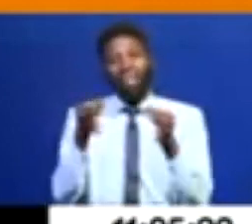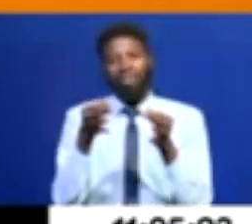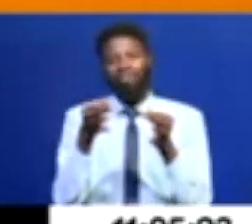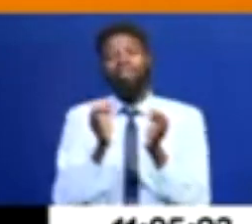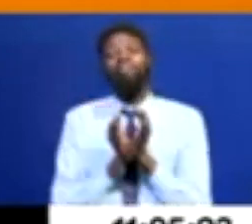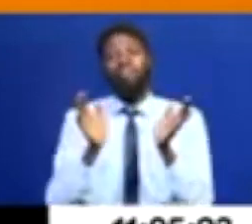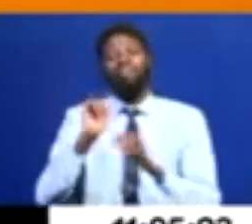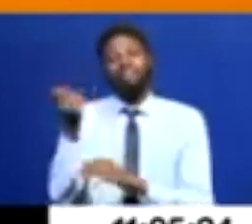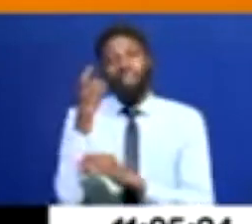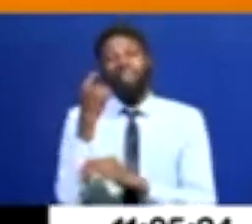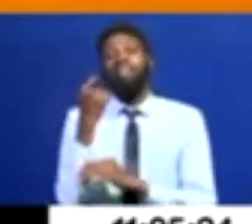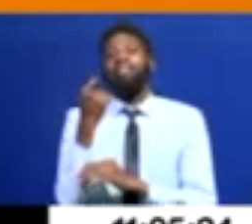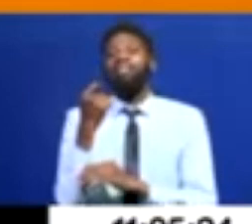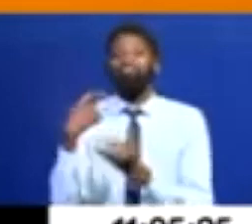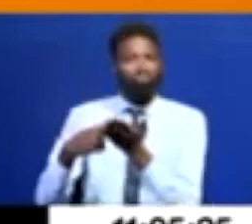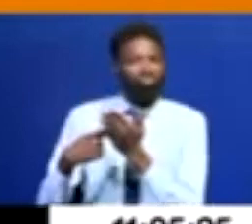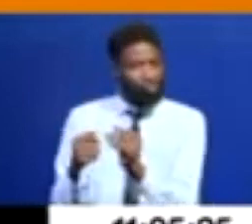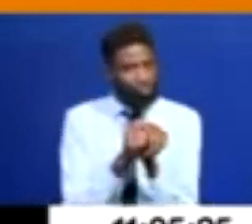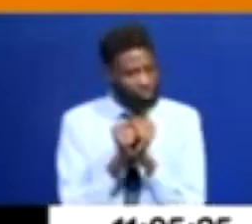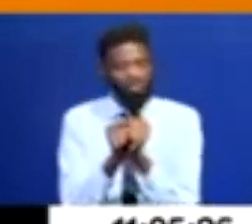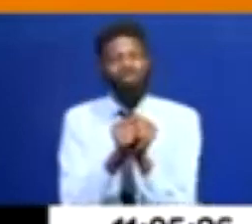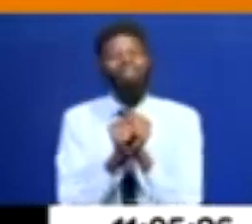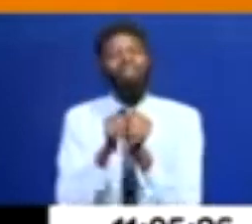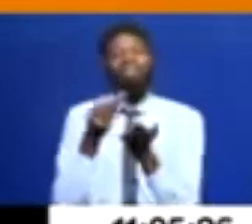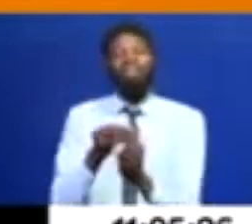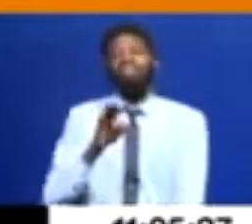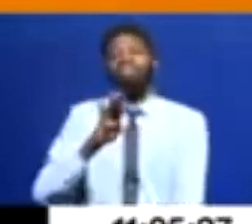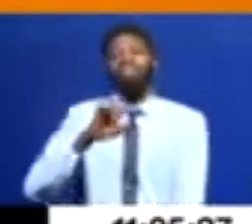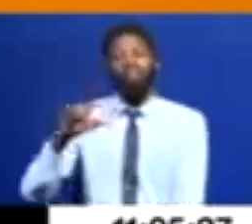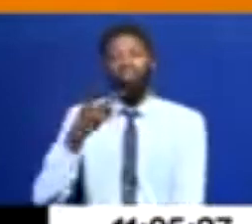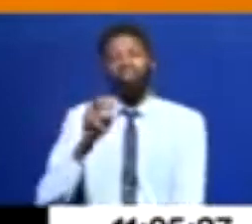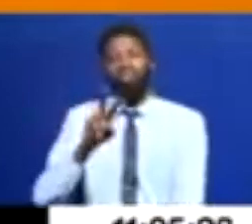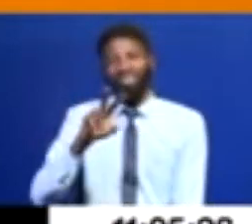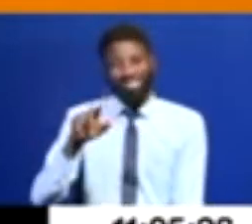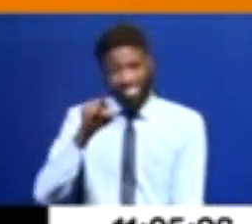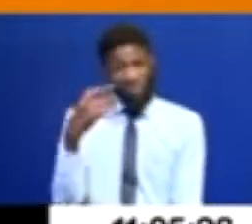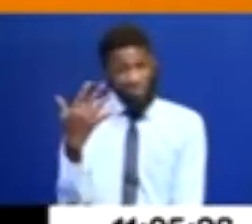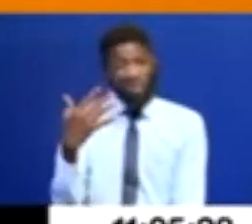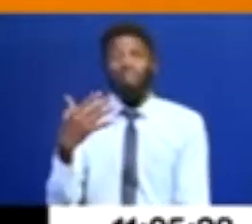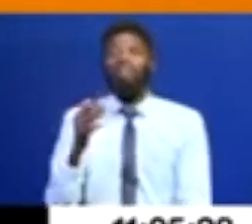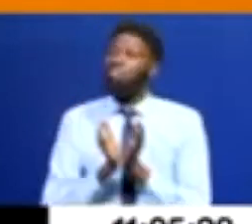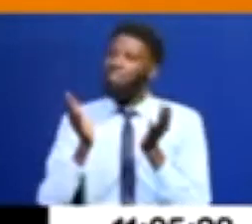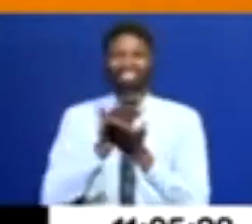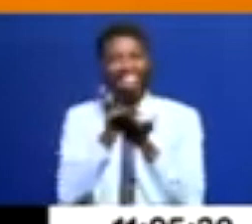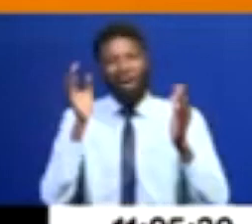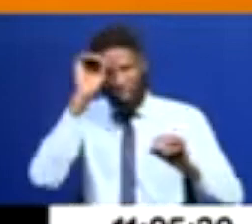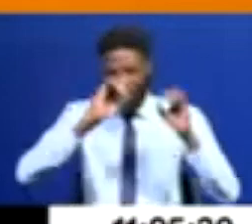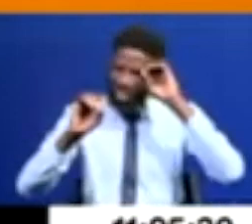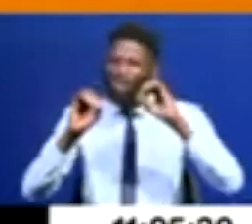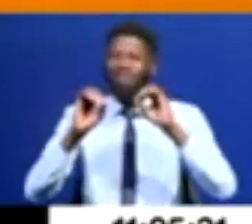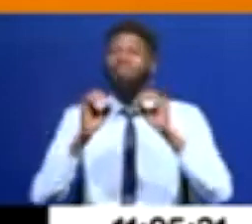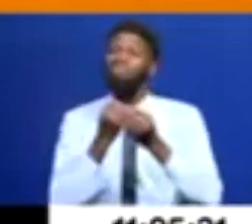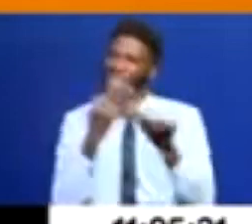to help us put into perspective the Finance Bill 2023, the document that has generated so much reaction from public to the